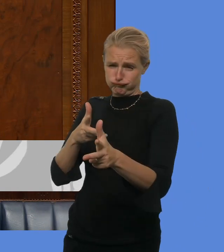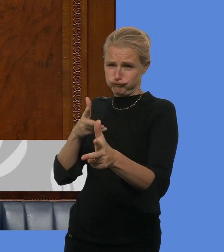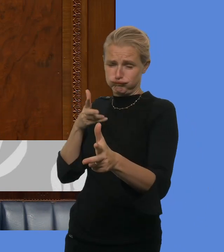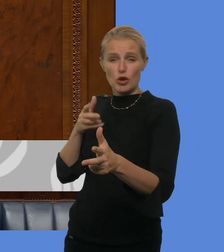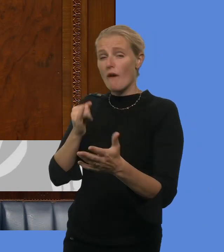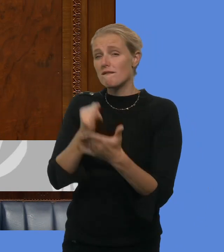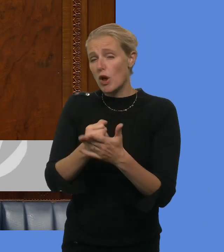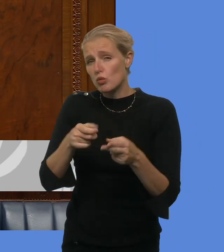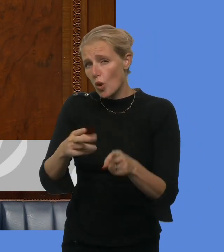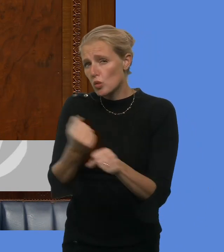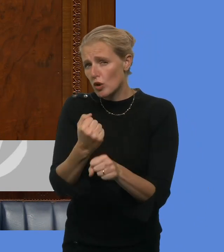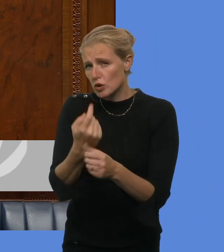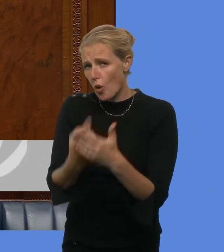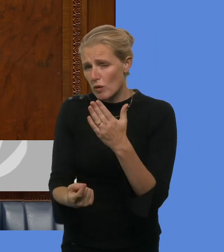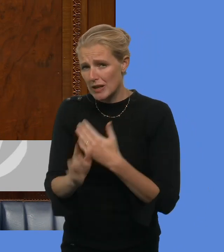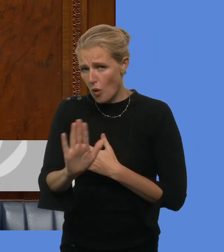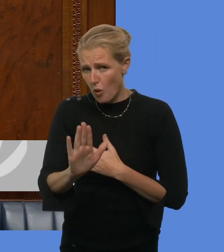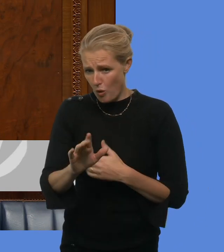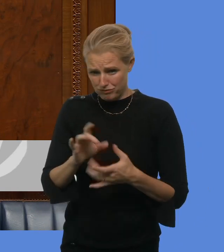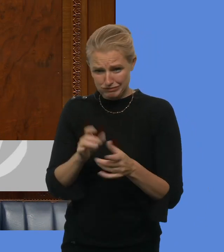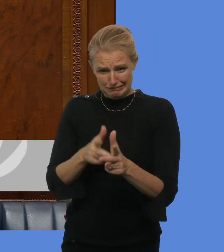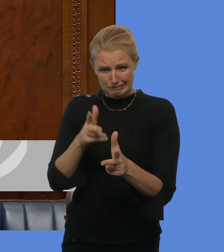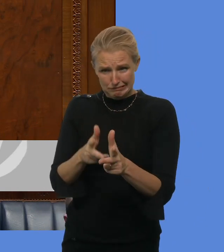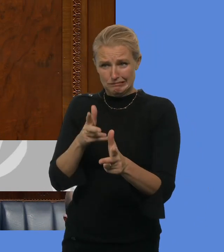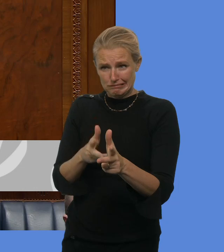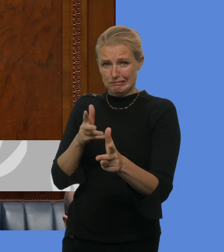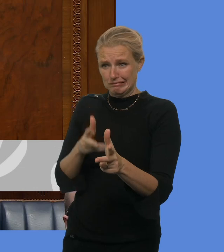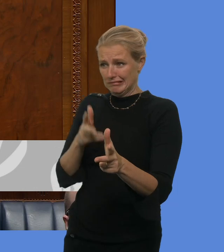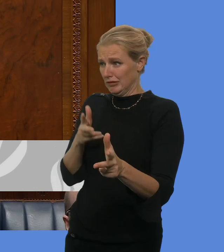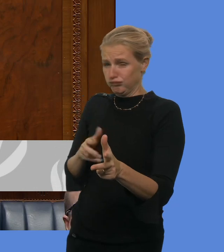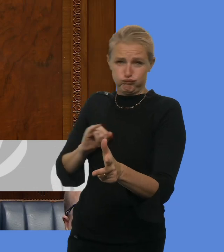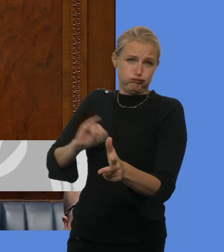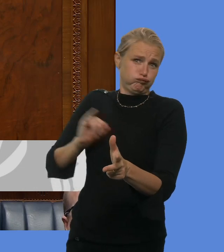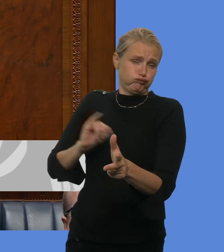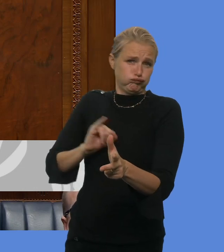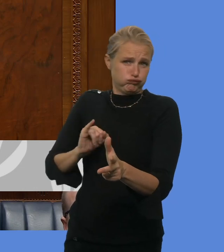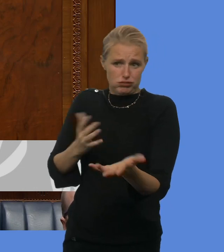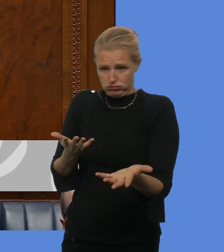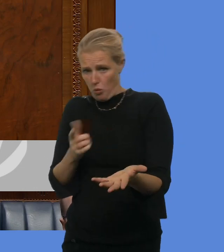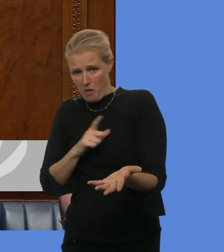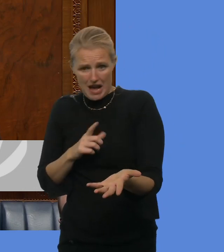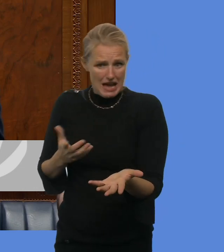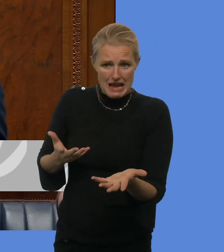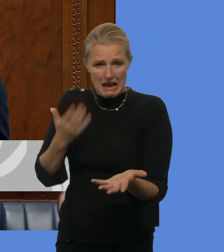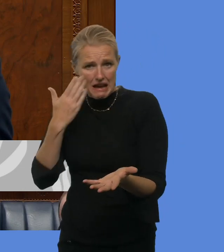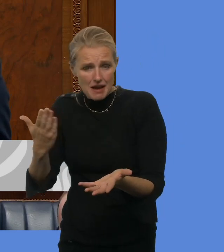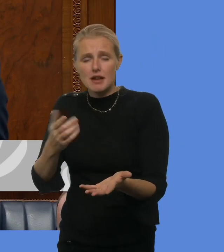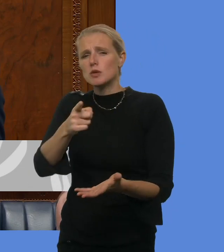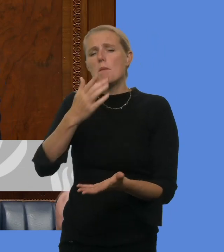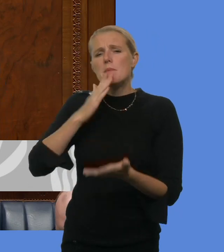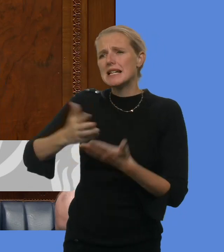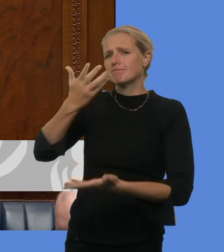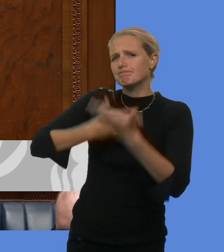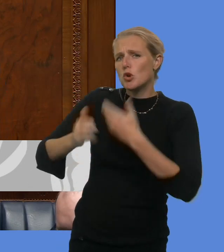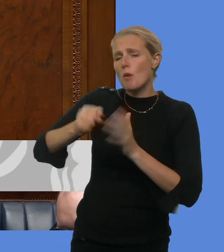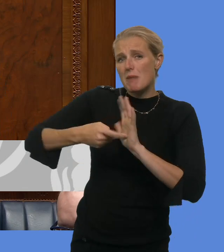but serious issues pertaining to congestion. So can I ask the Minister to explain in detail what his department's plans are to alleviate